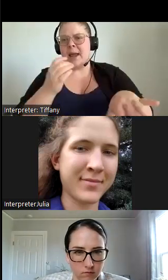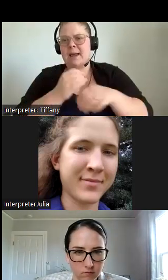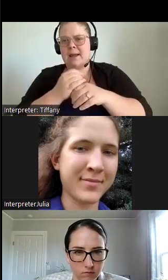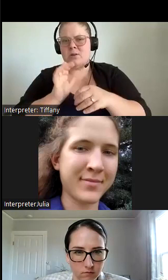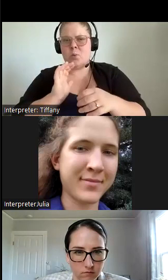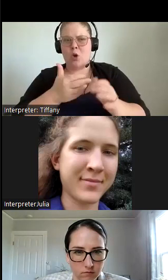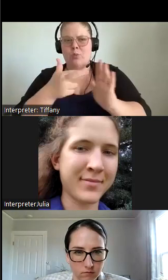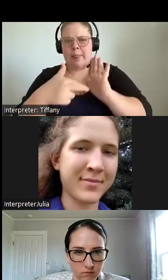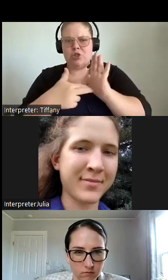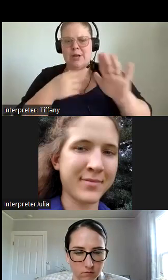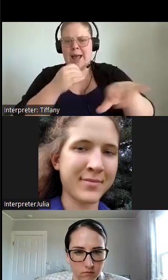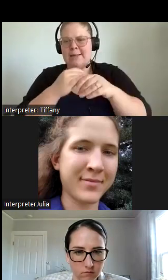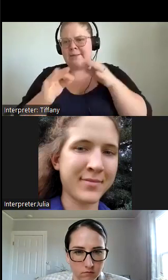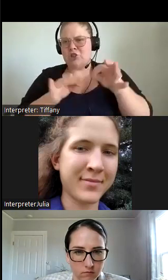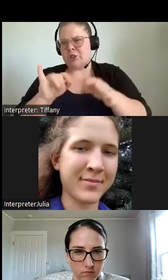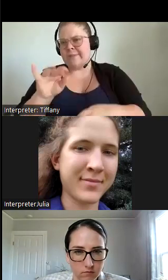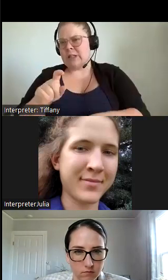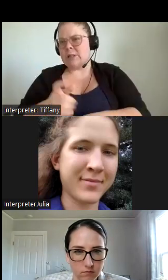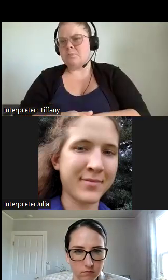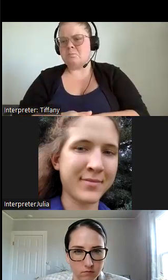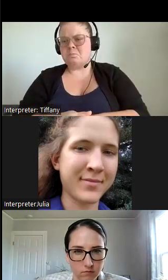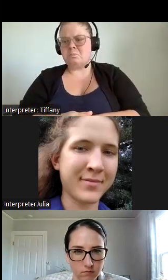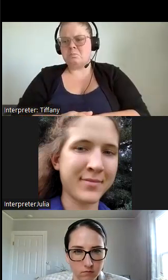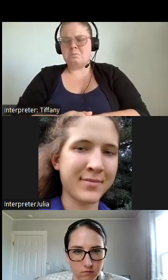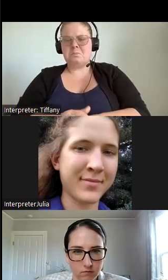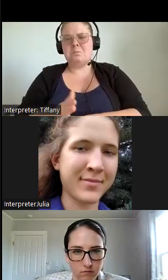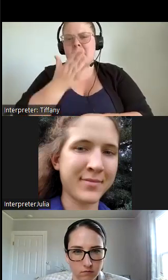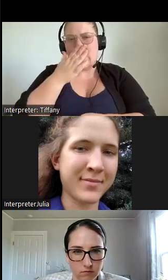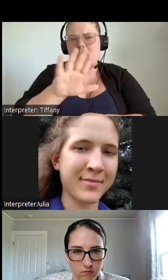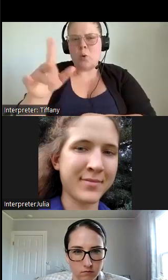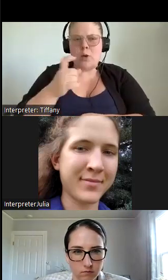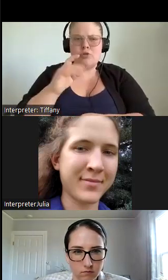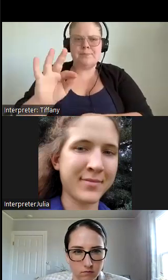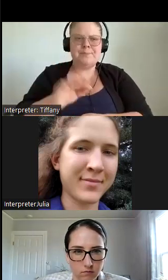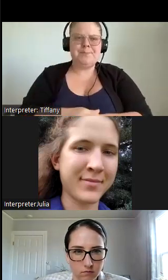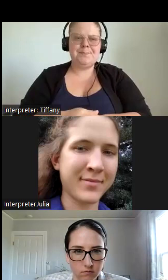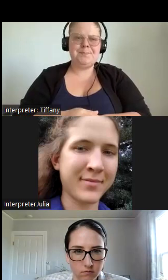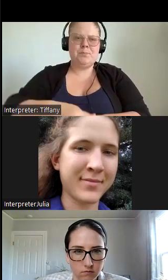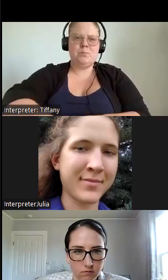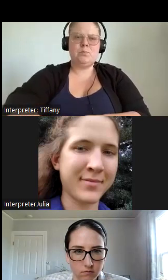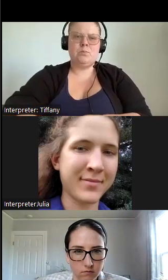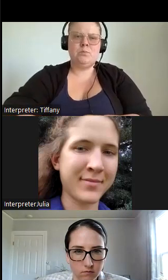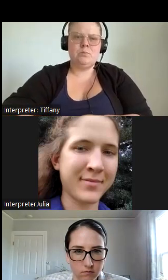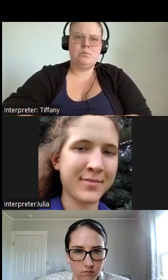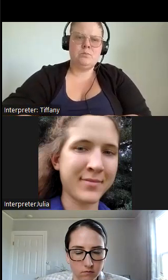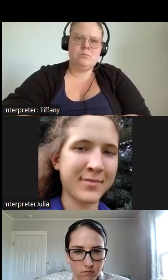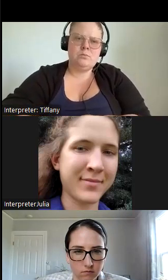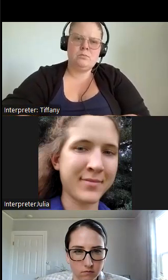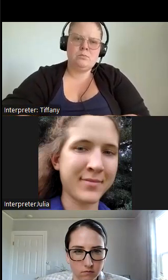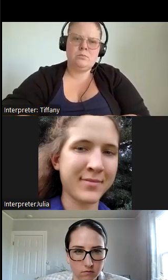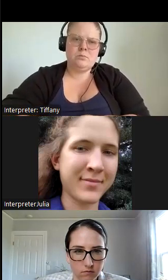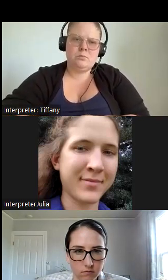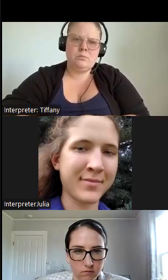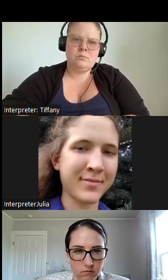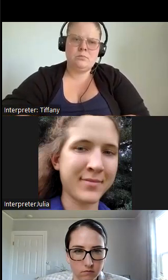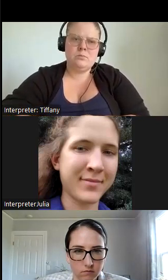regulations if that feels appropriate. So thank you for that question, Edie. Had another question about, will there